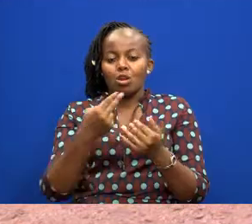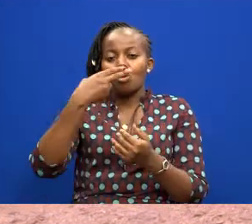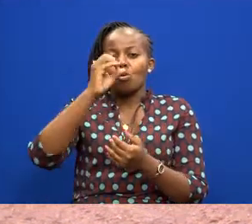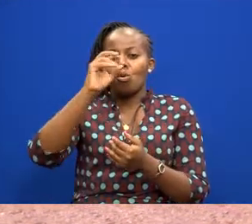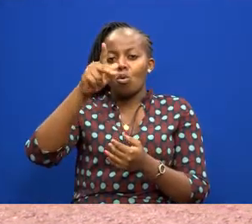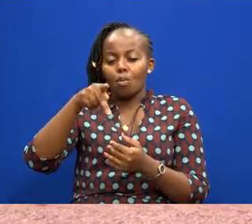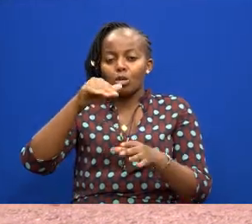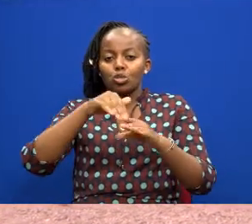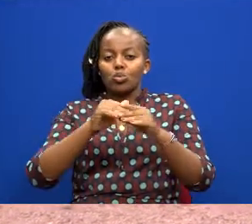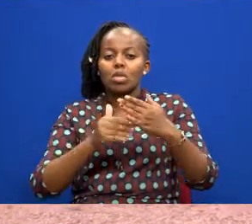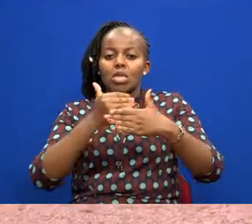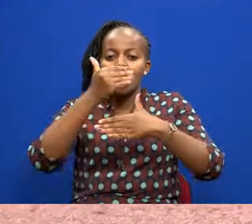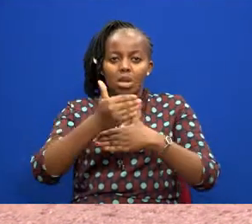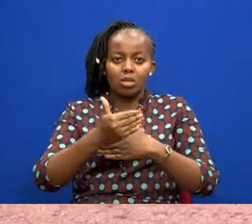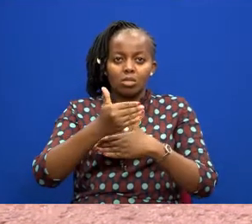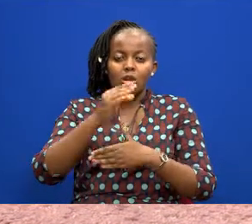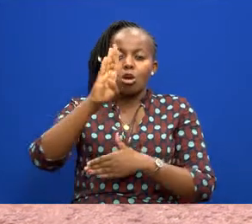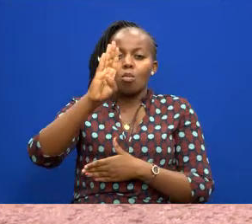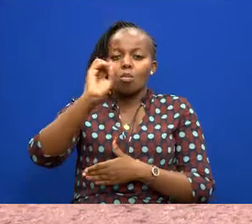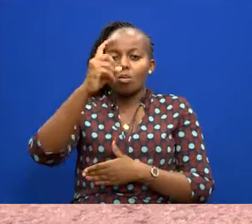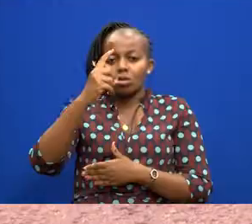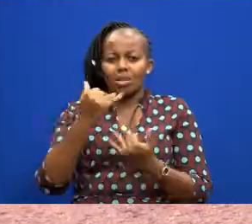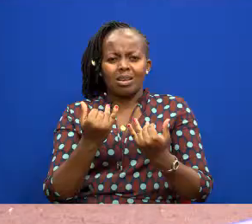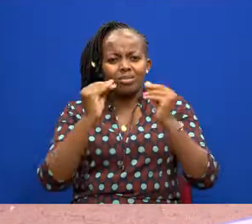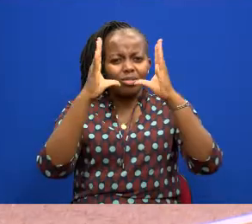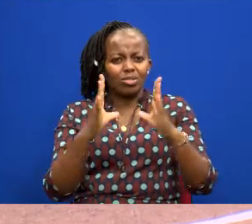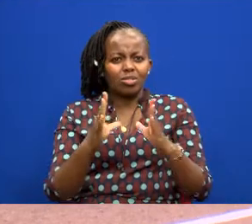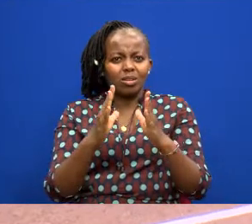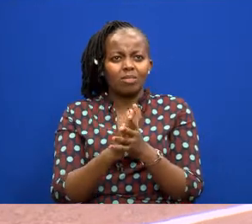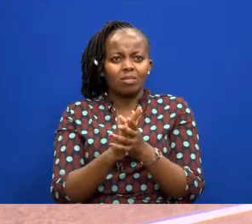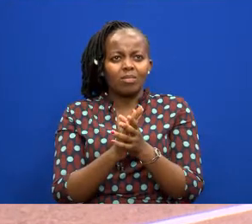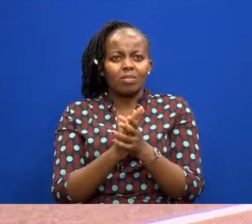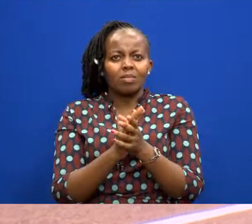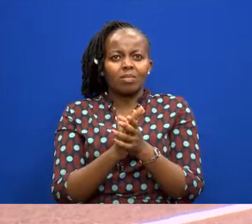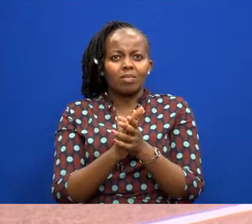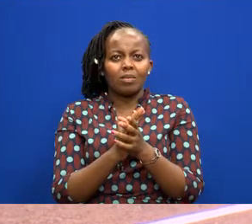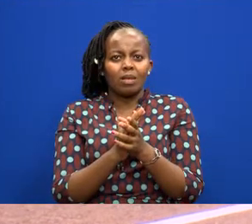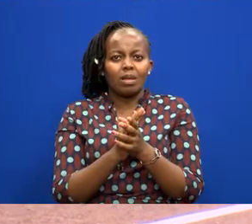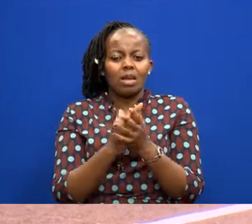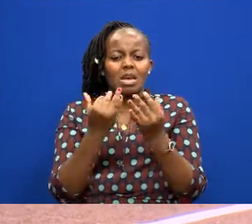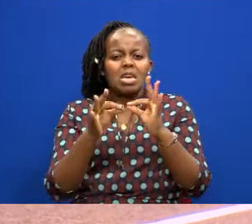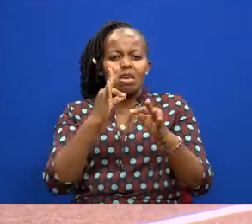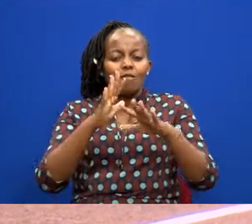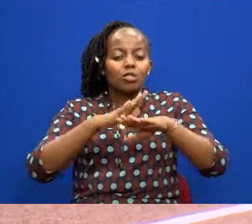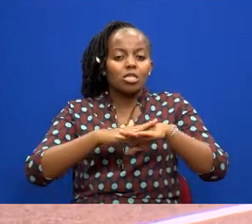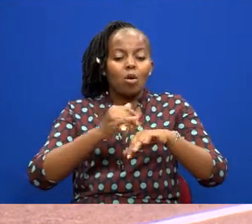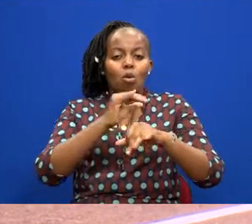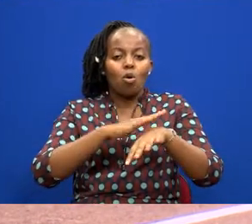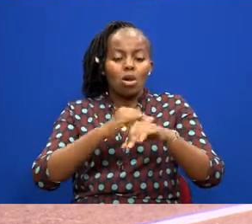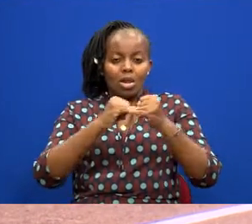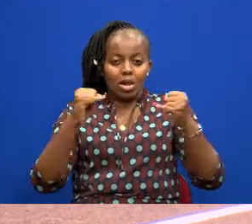one. Coach, Yes. what if you step on the line? If I step on the line, for